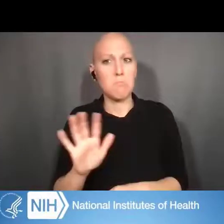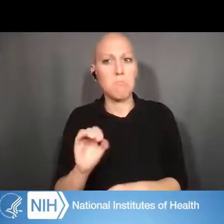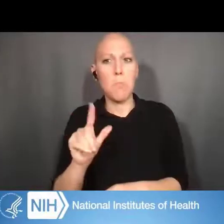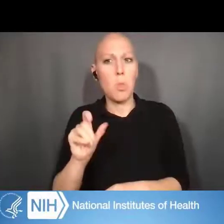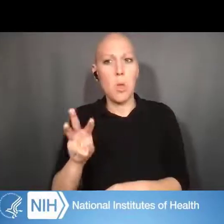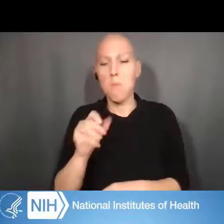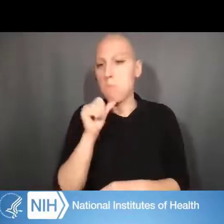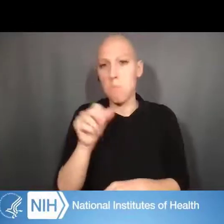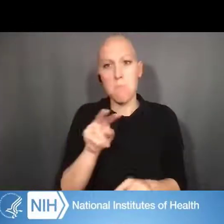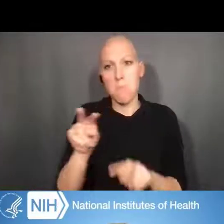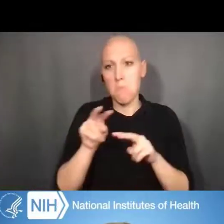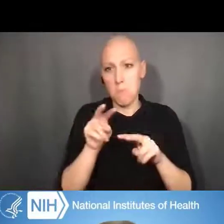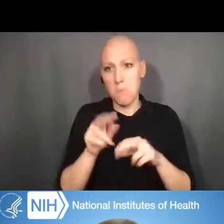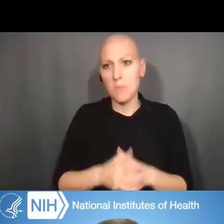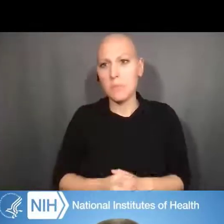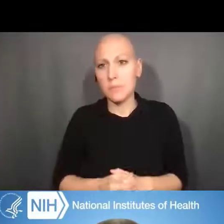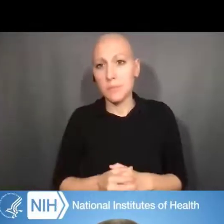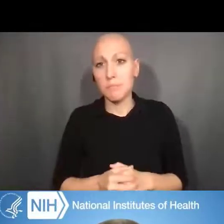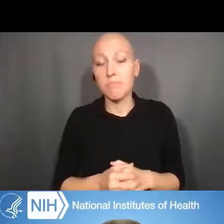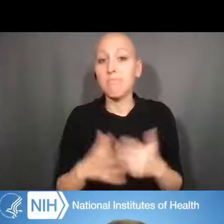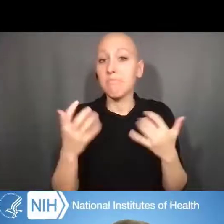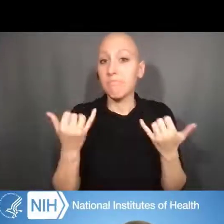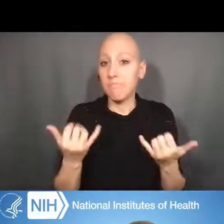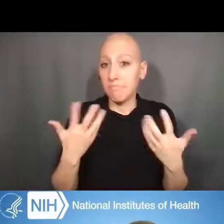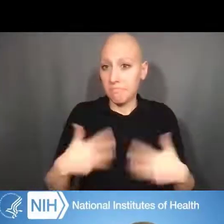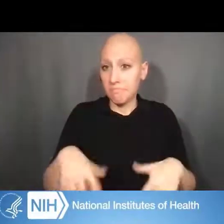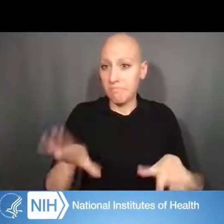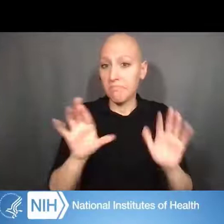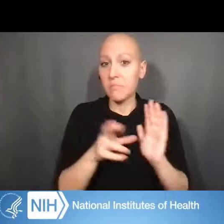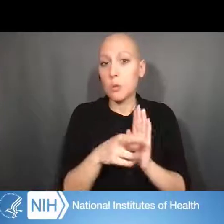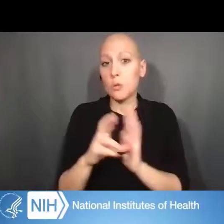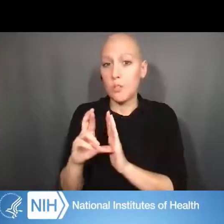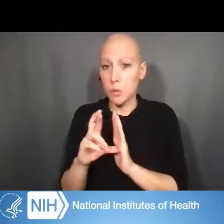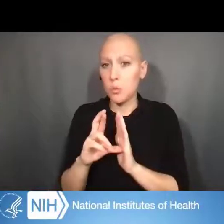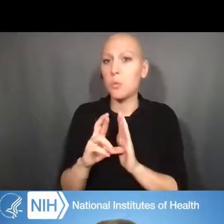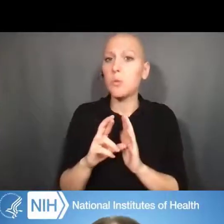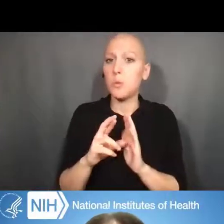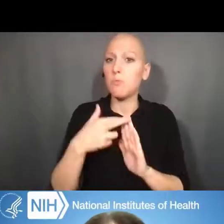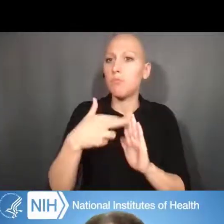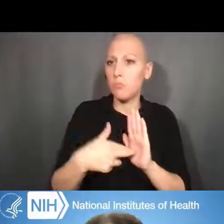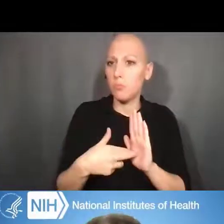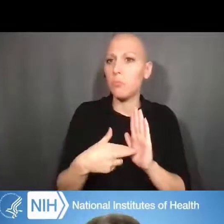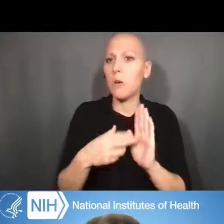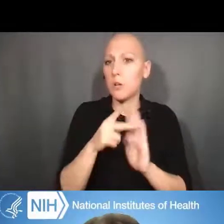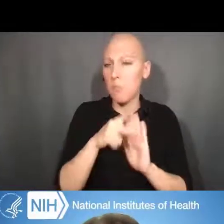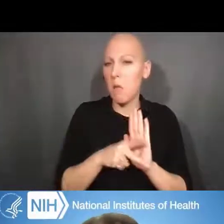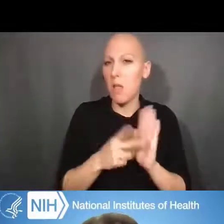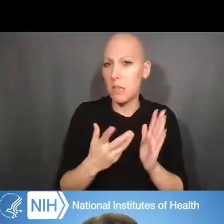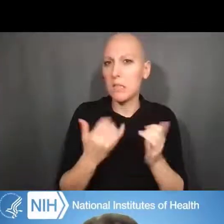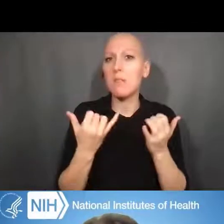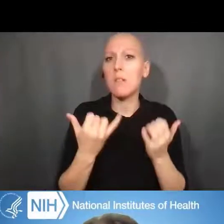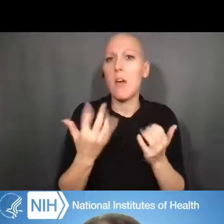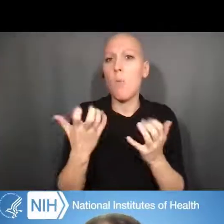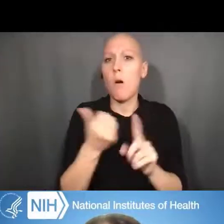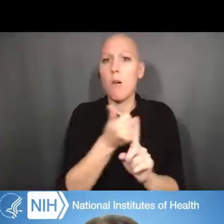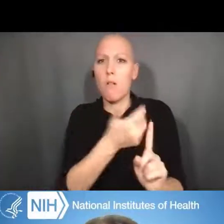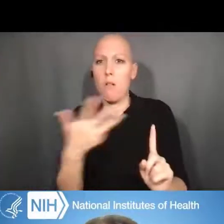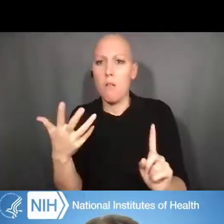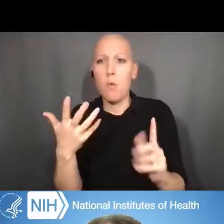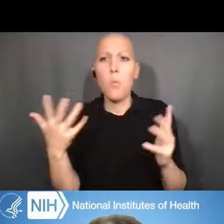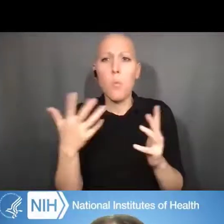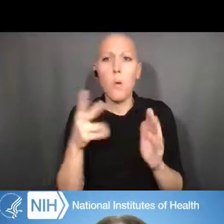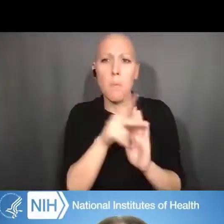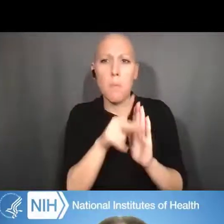So now that I've reviewed the regulatory framework, I'd like to now go into the definition of an animal. And the